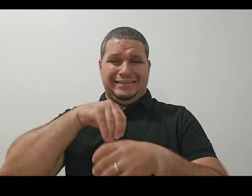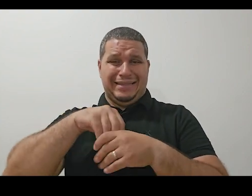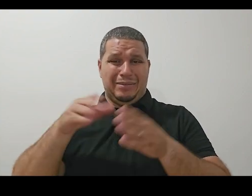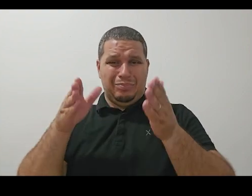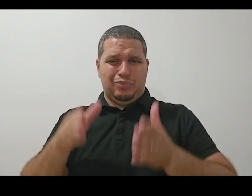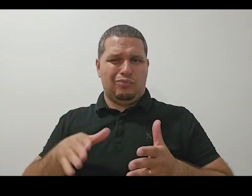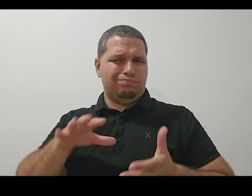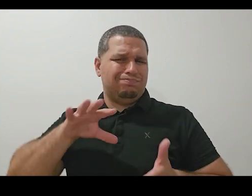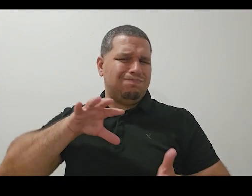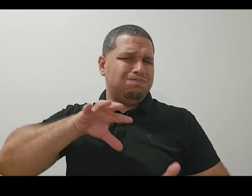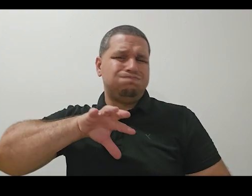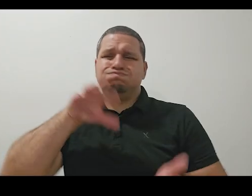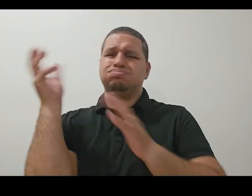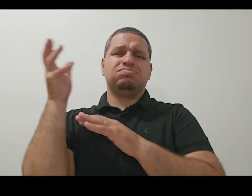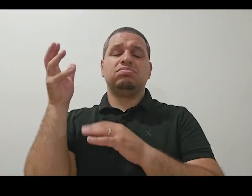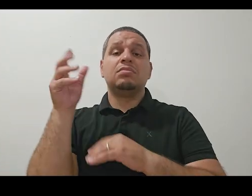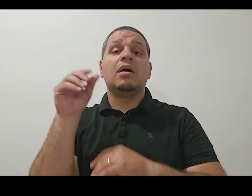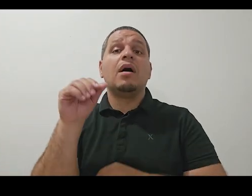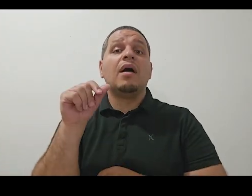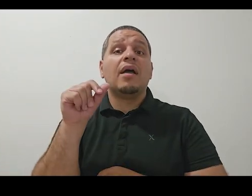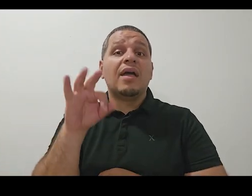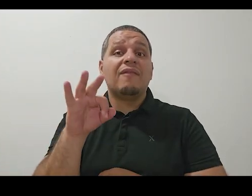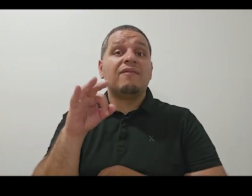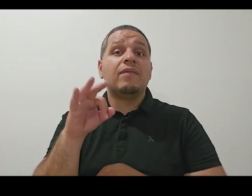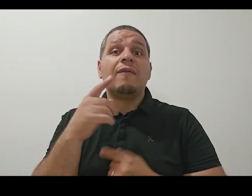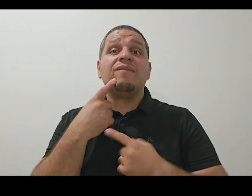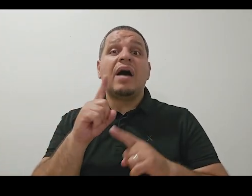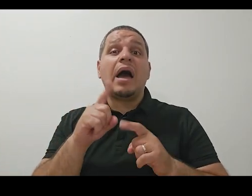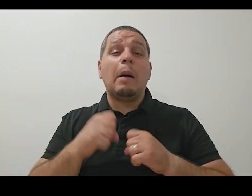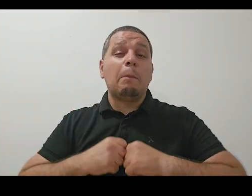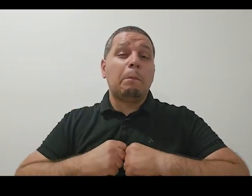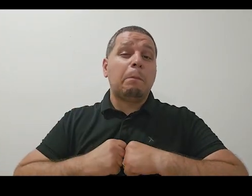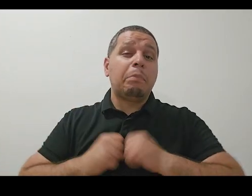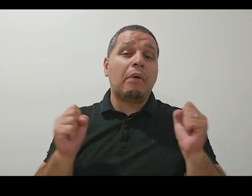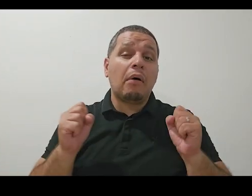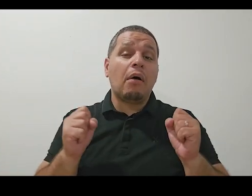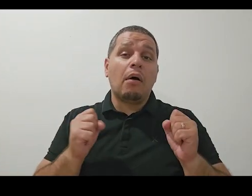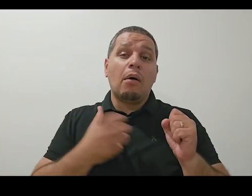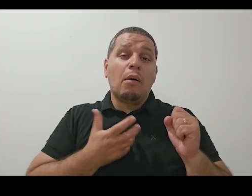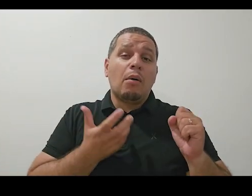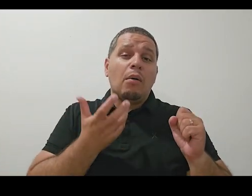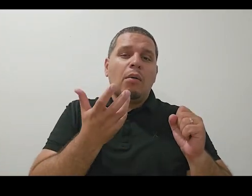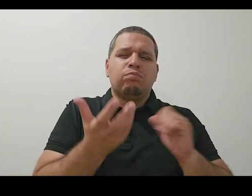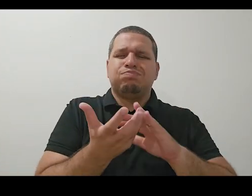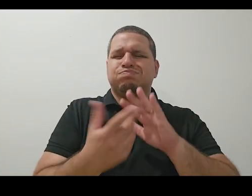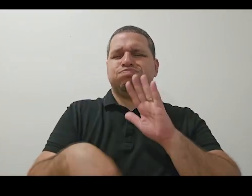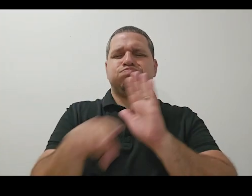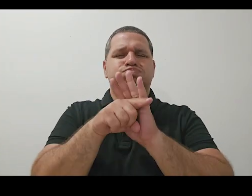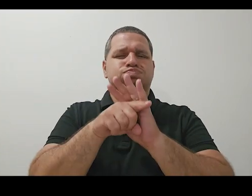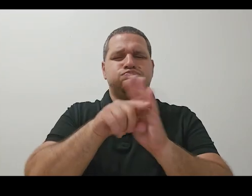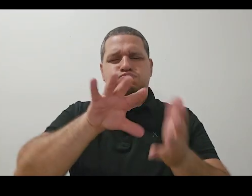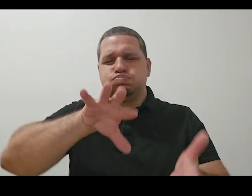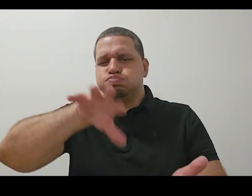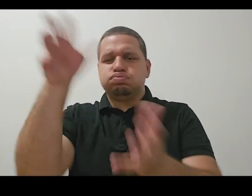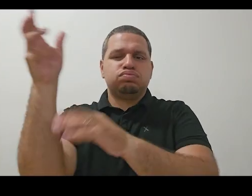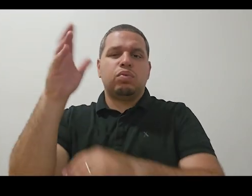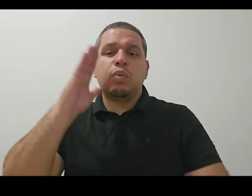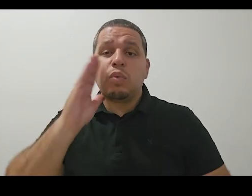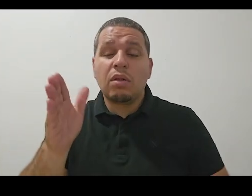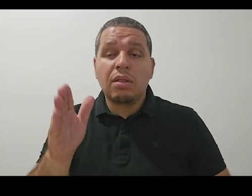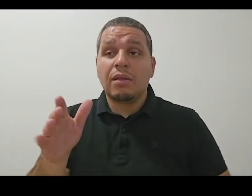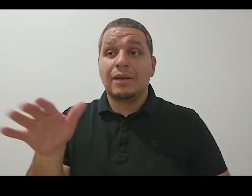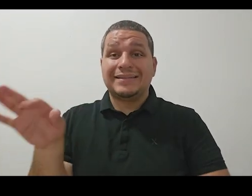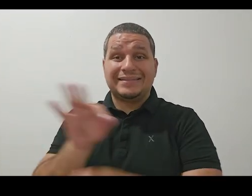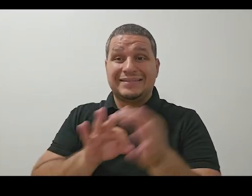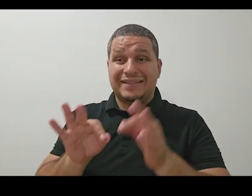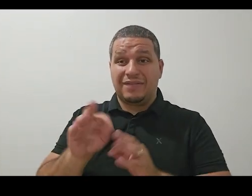person that finally, if it gets released, it'll get released in a negative way. And instead of having